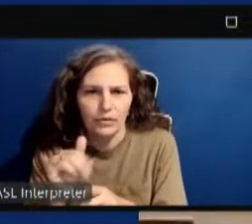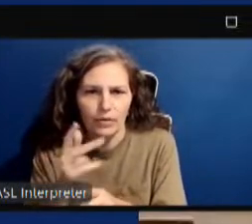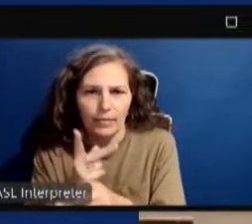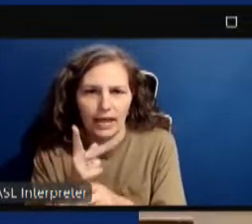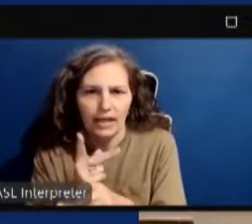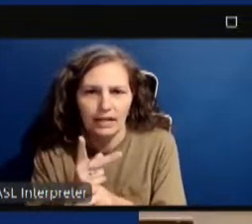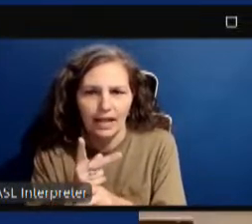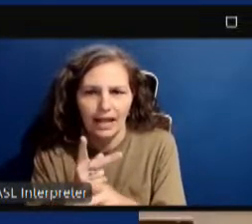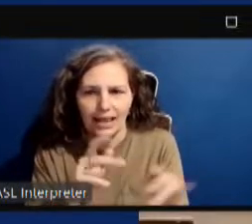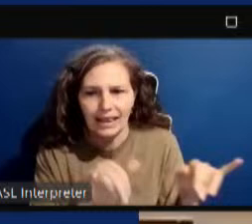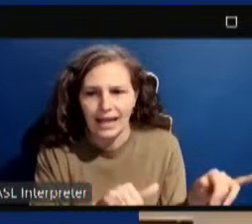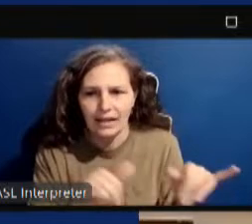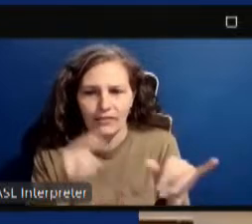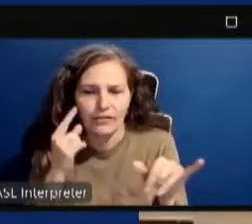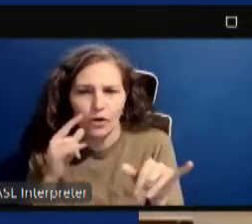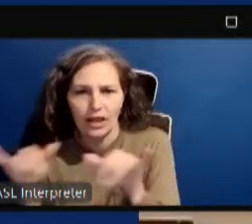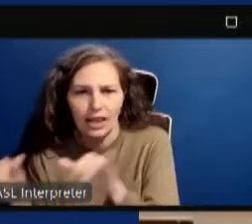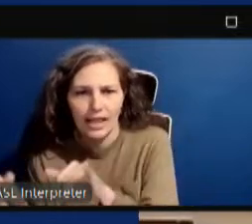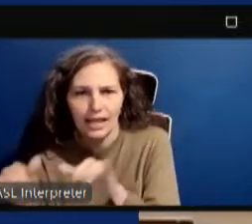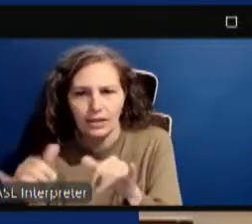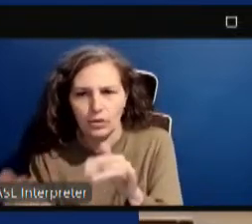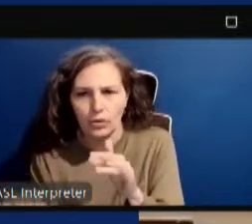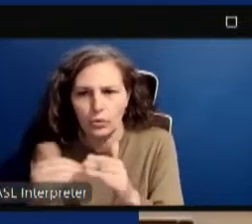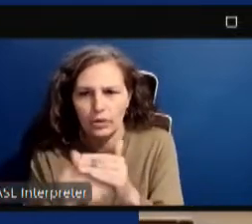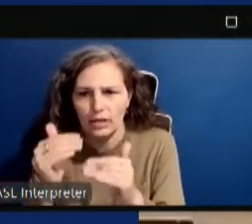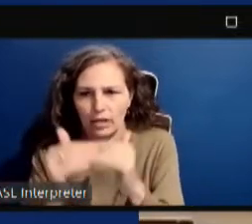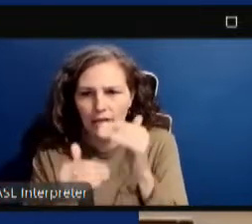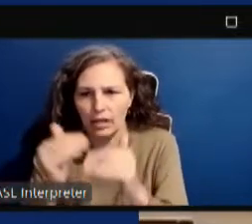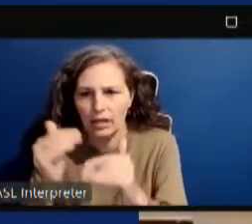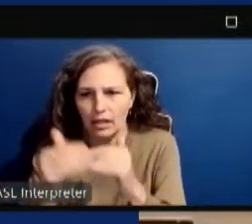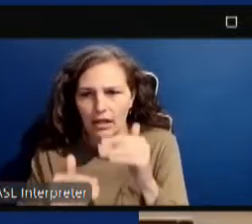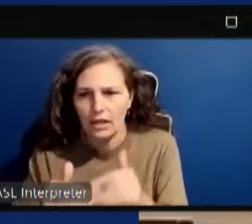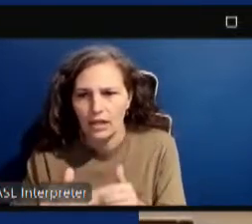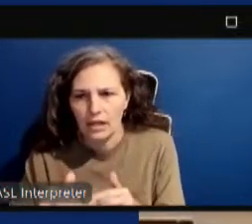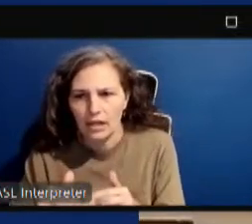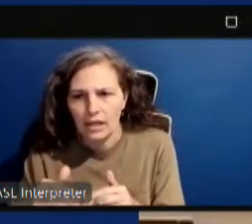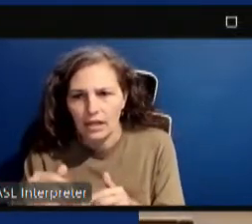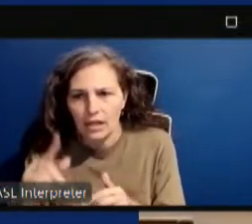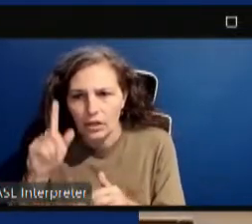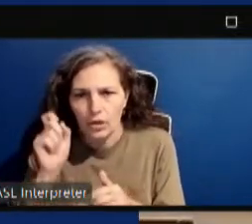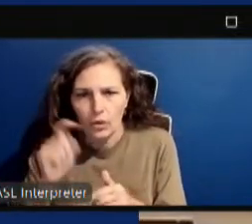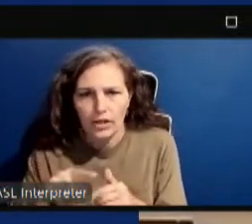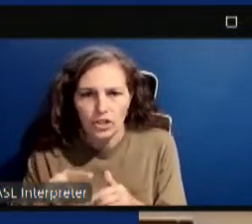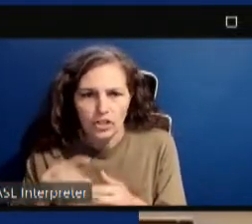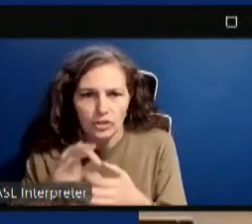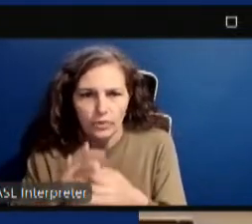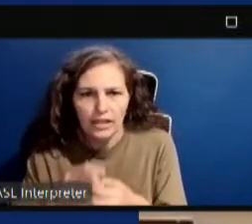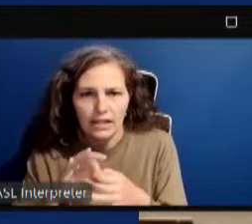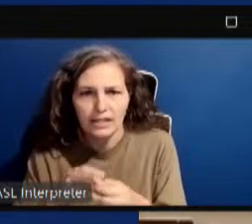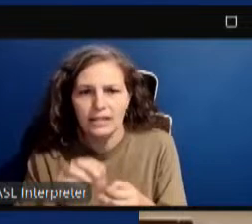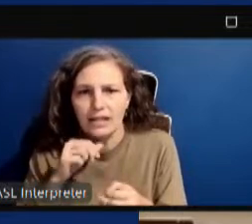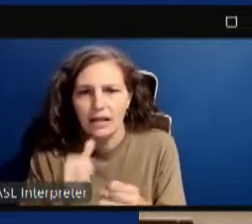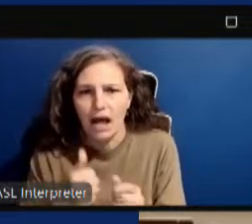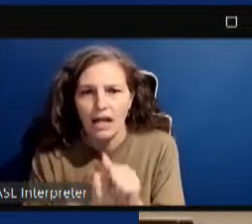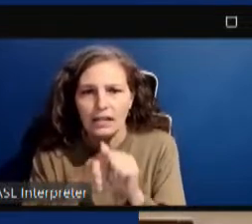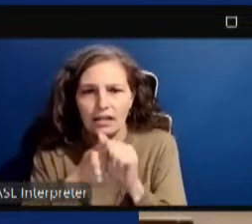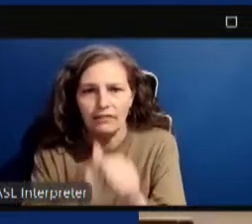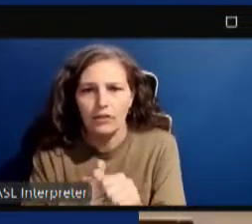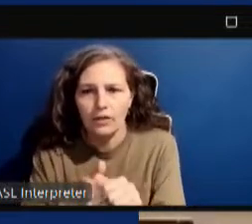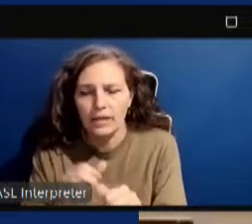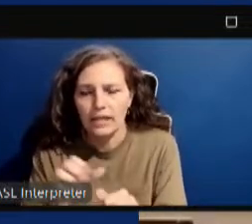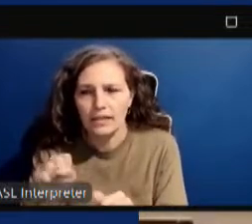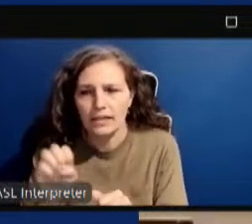If the question related to non-conforming septic is related to